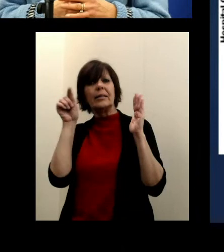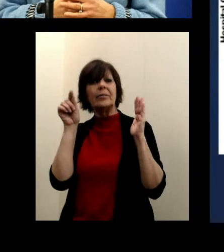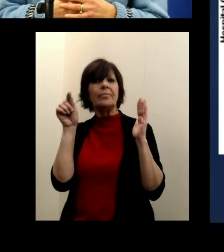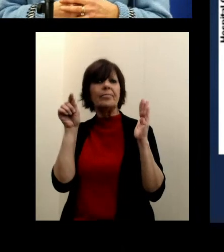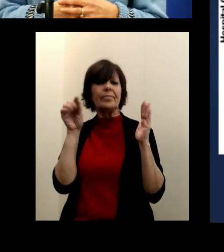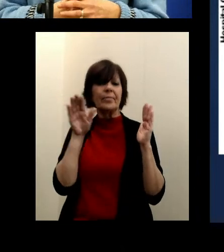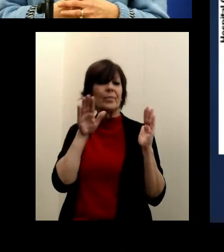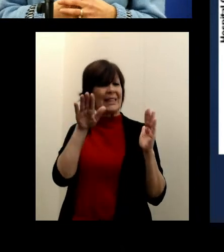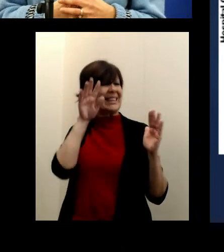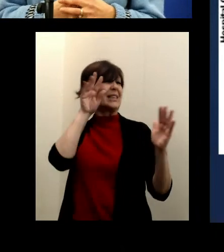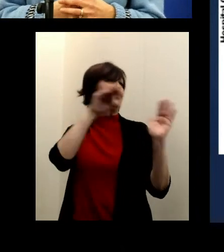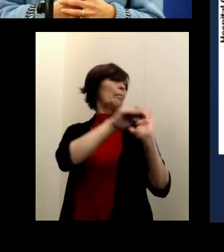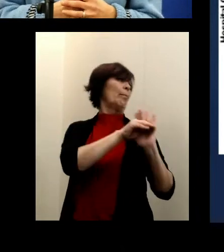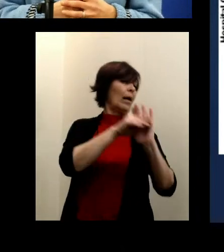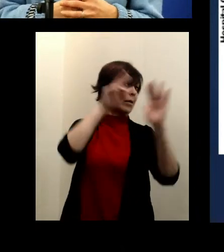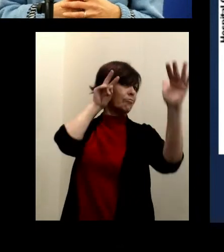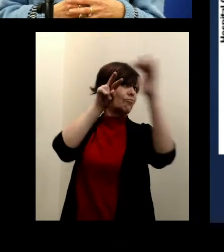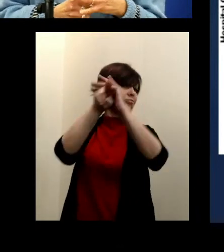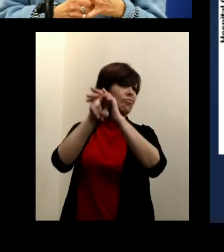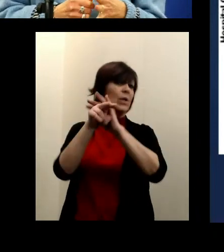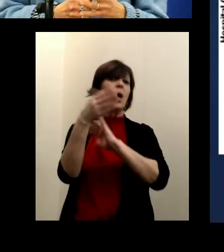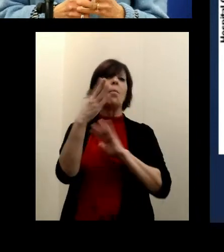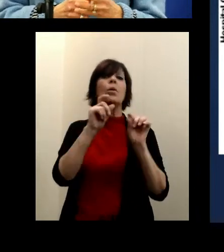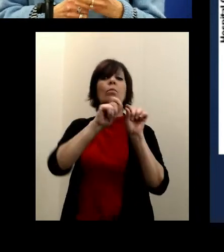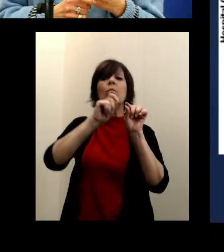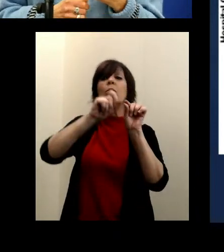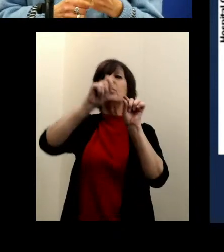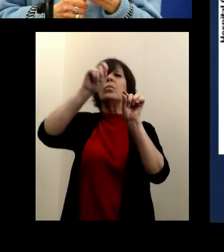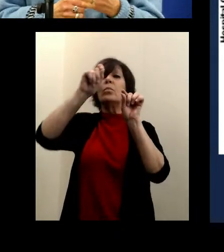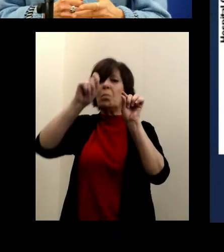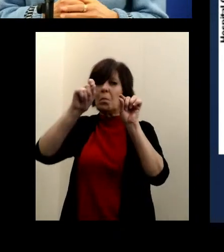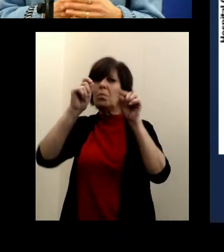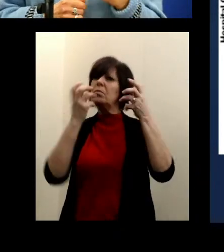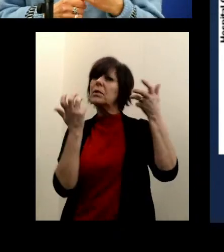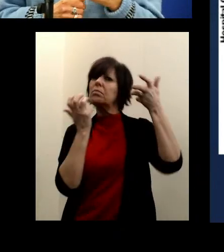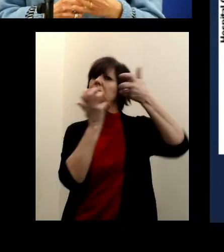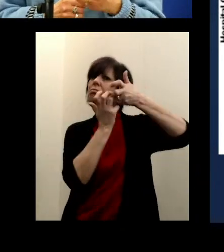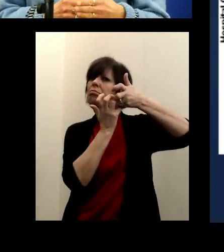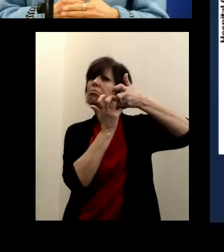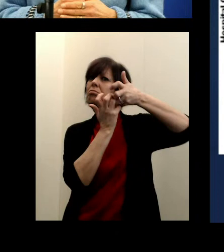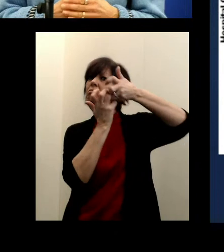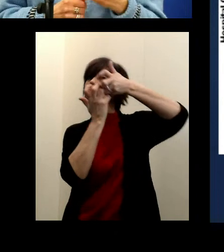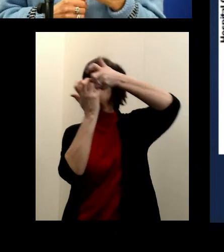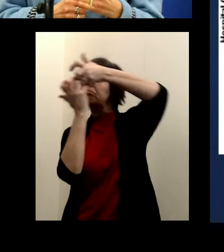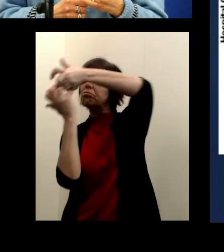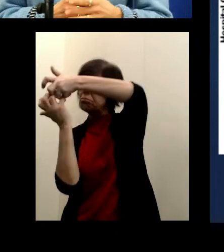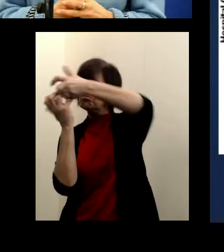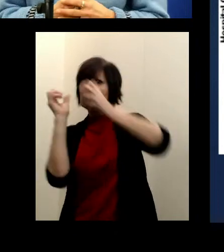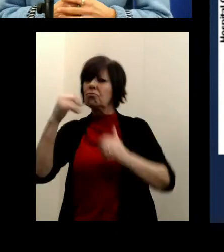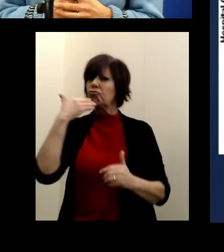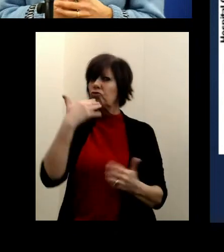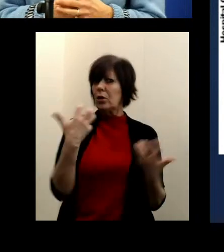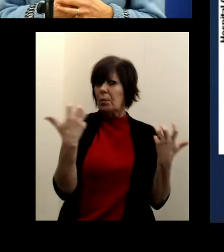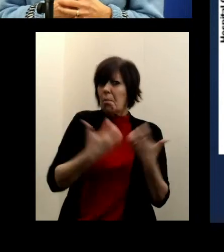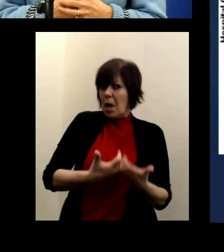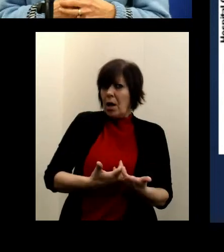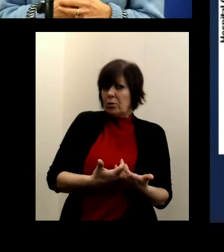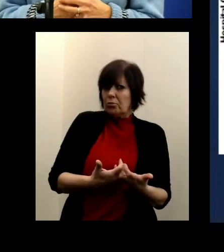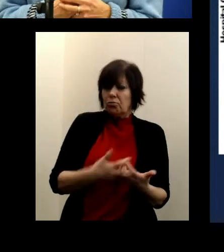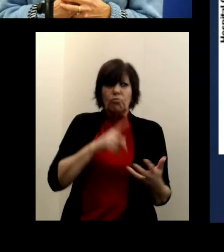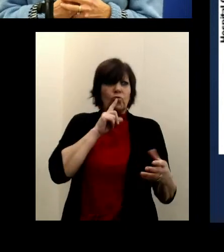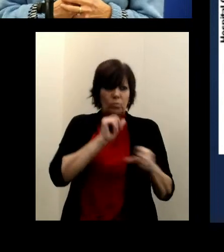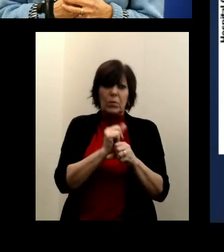Winkelstein's model in the yellow line, our blue dots pretty well aligned, so the model has a very good match to what is actually happening with